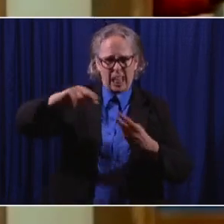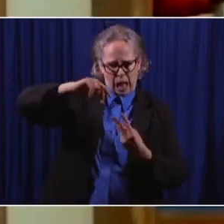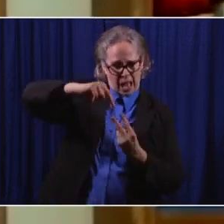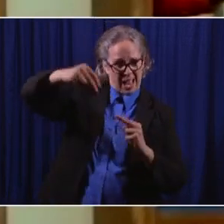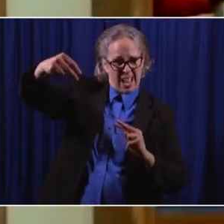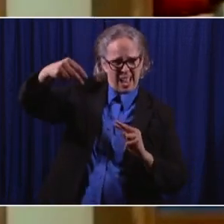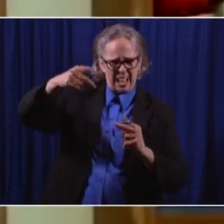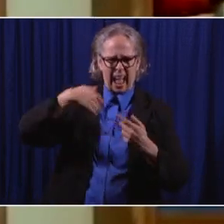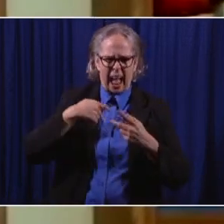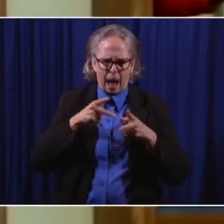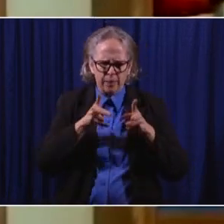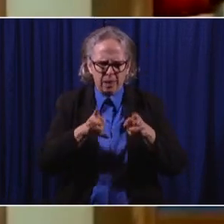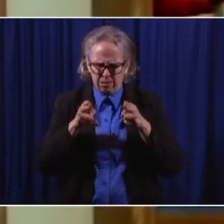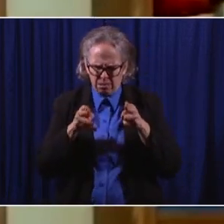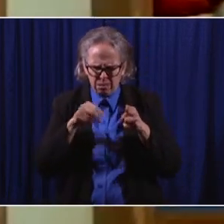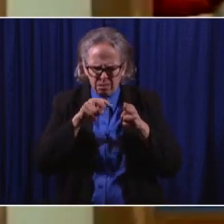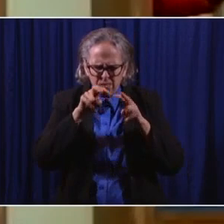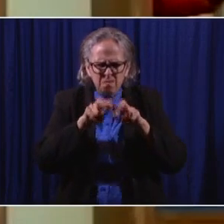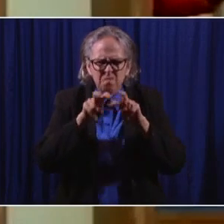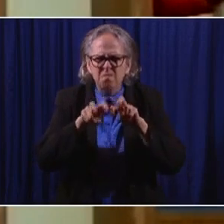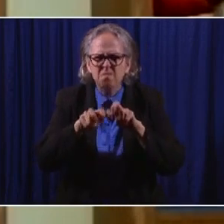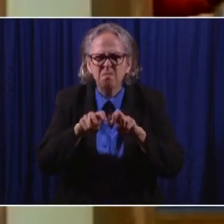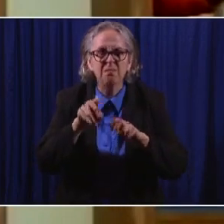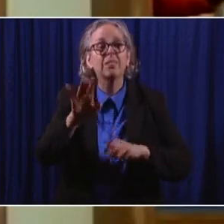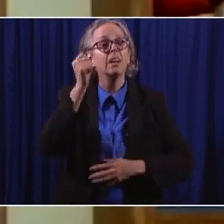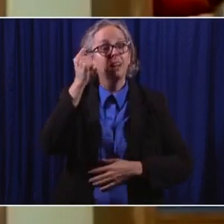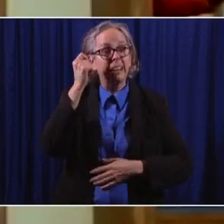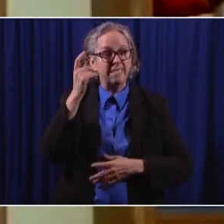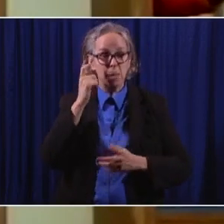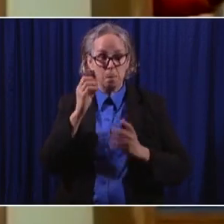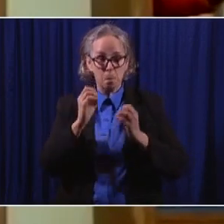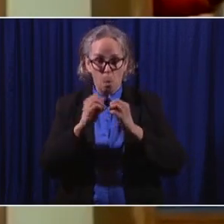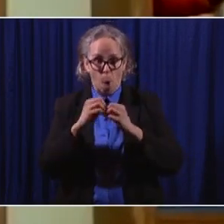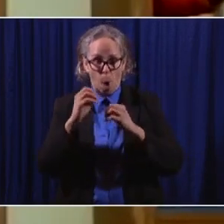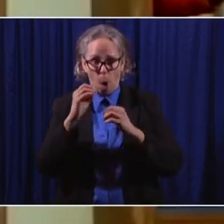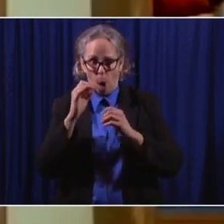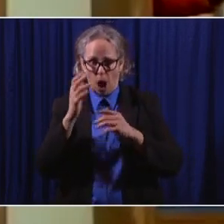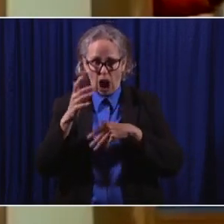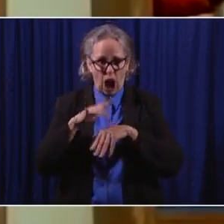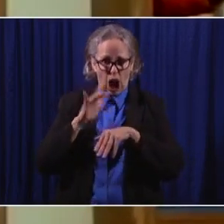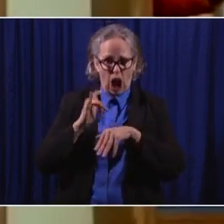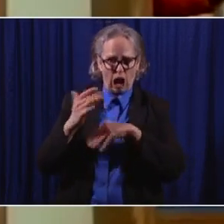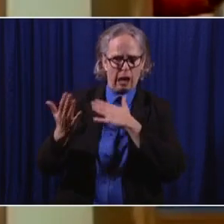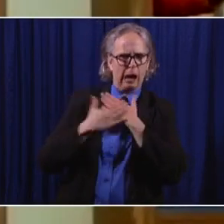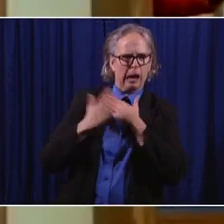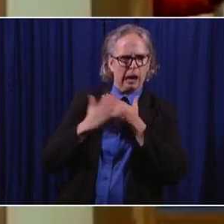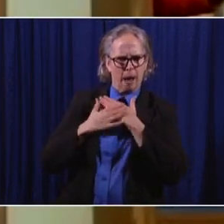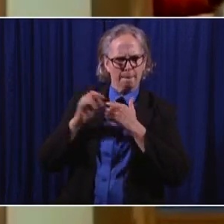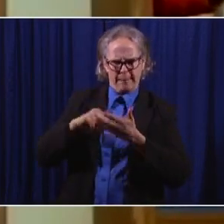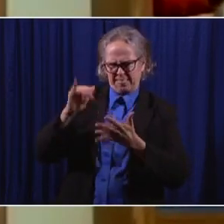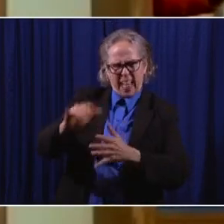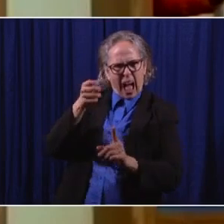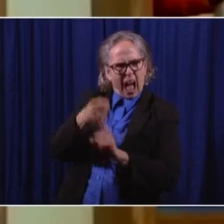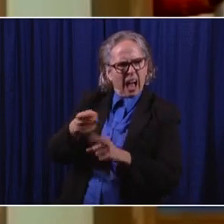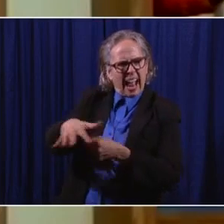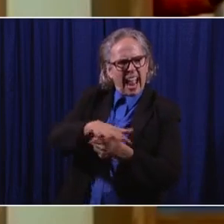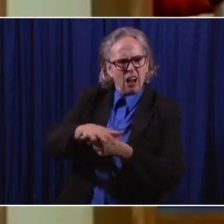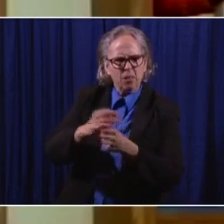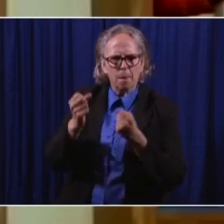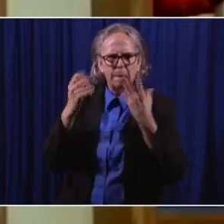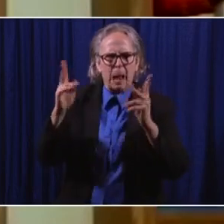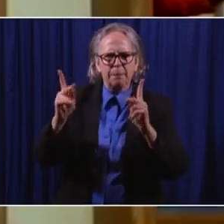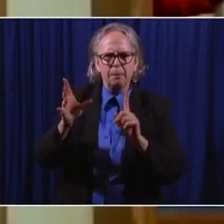be an early warning sign of a pending increase in a specific area's COVID-19 cases and could point to possible